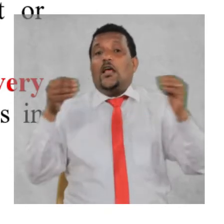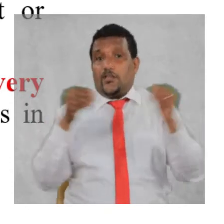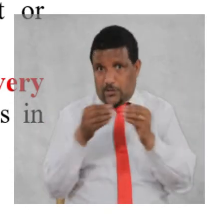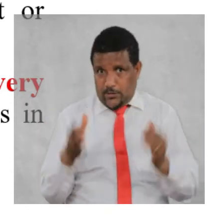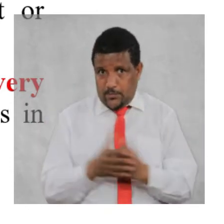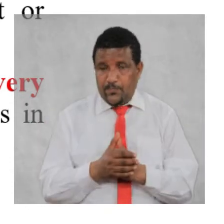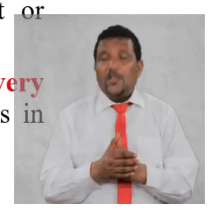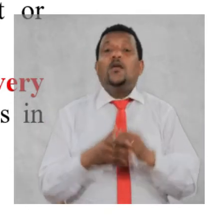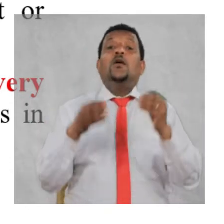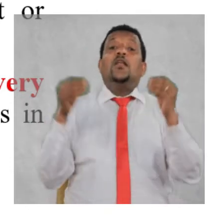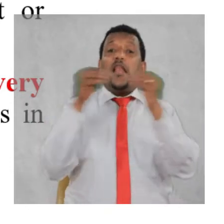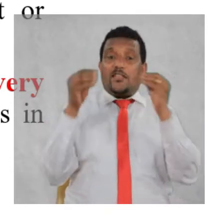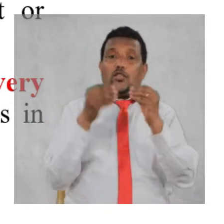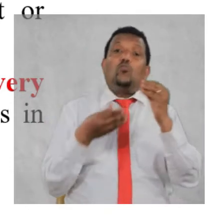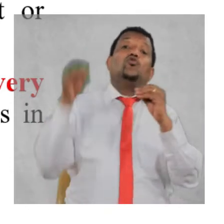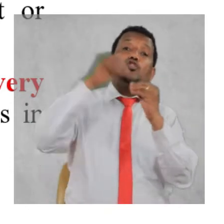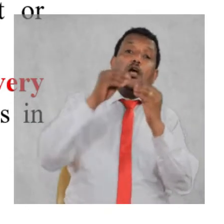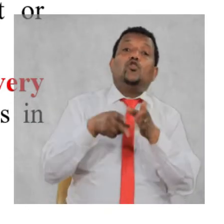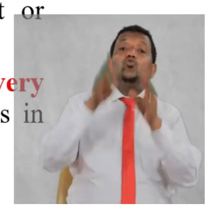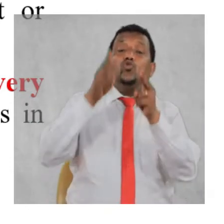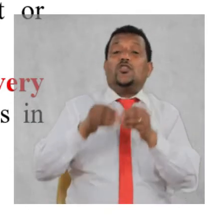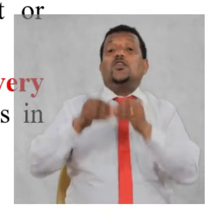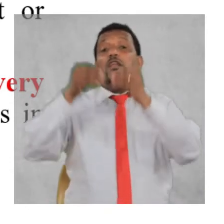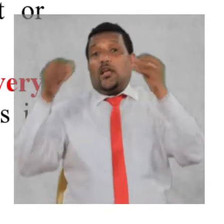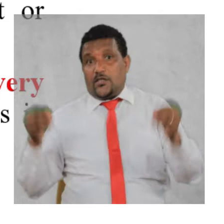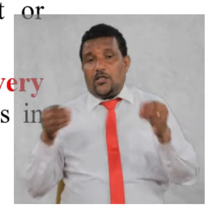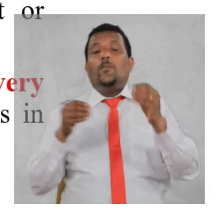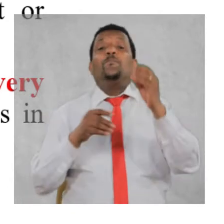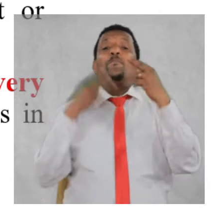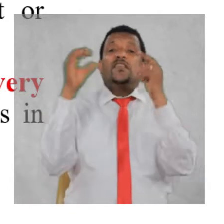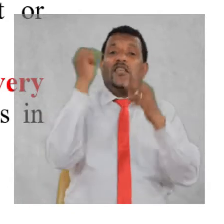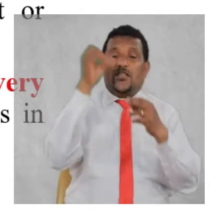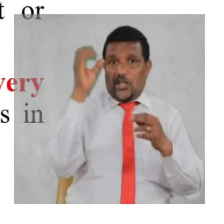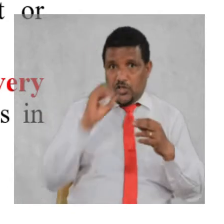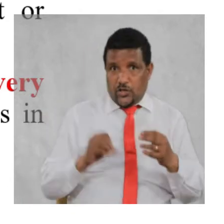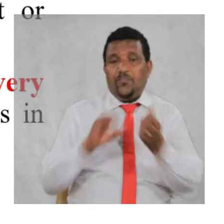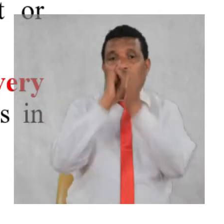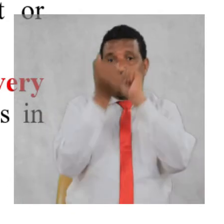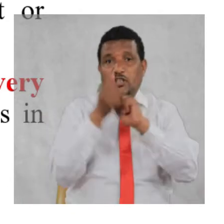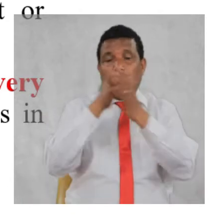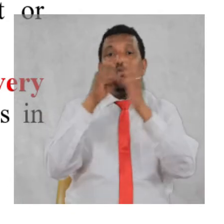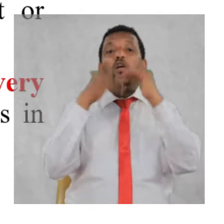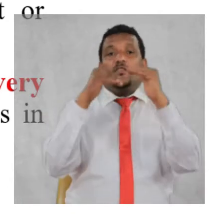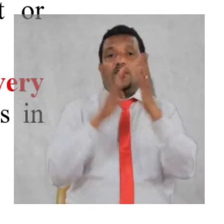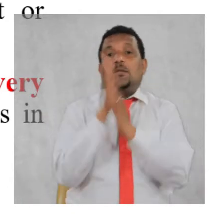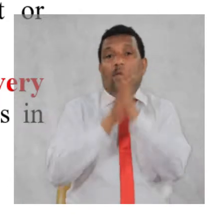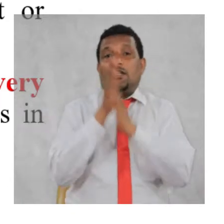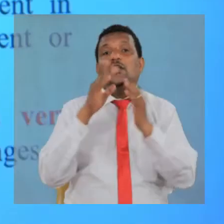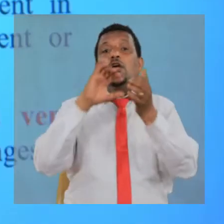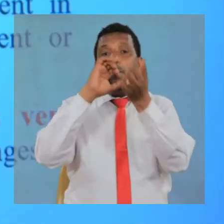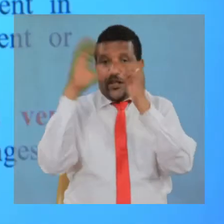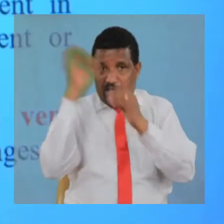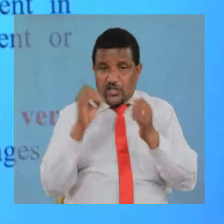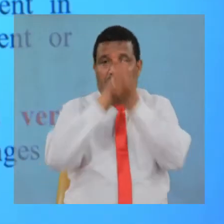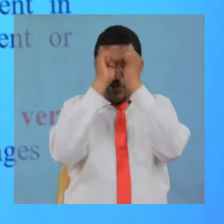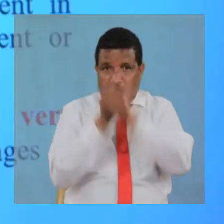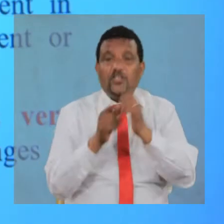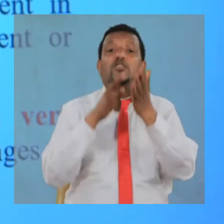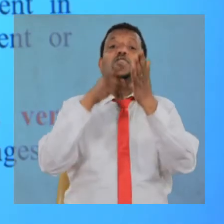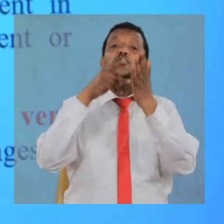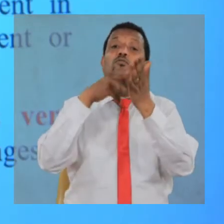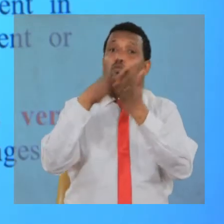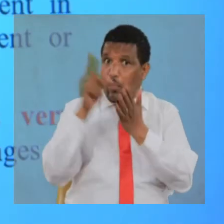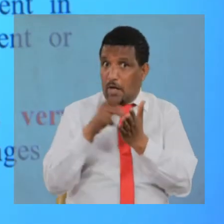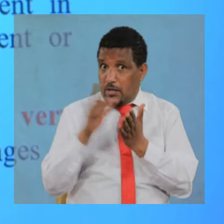unit elastic if the percentage change in quantity demanded is greater than the percentage change in price. That means if a little change in price